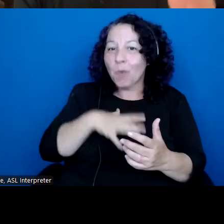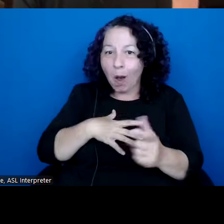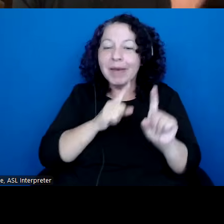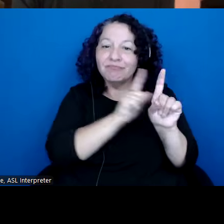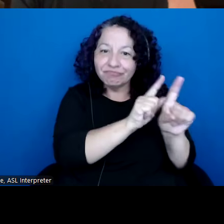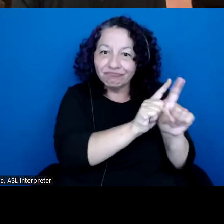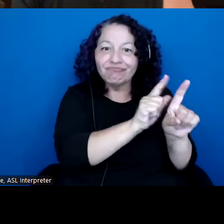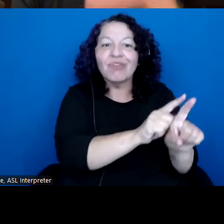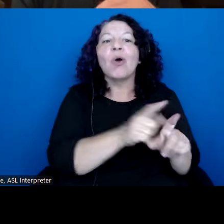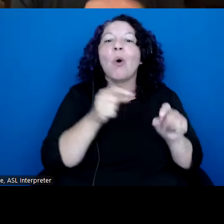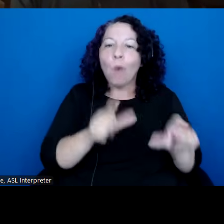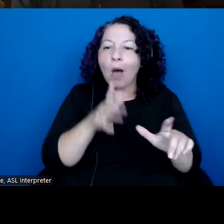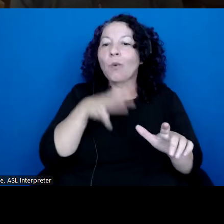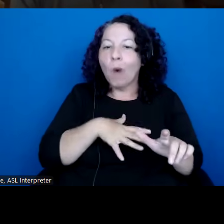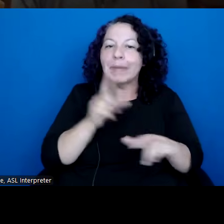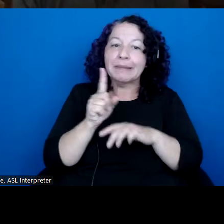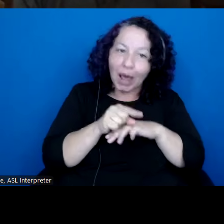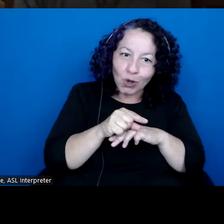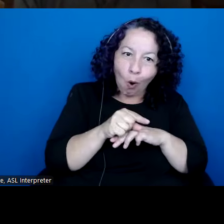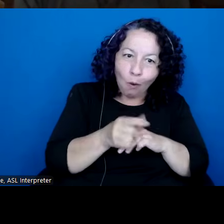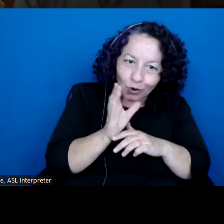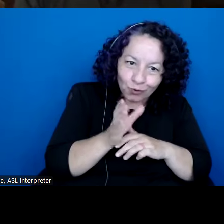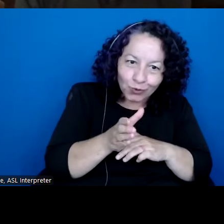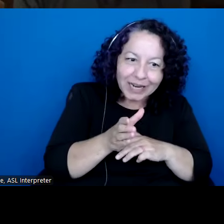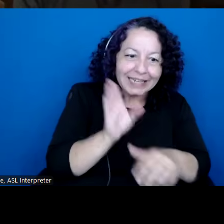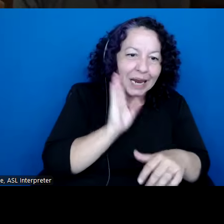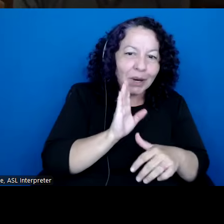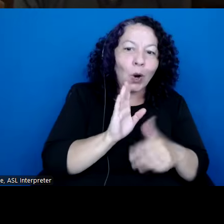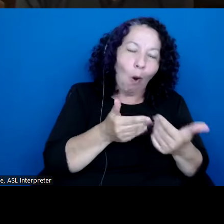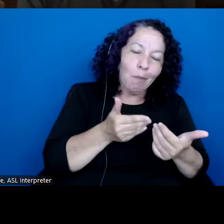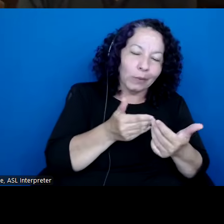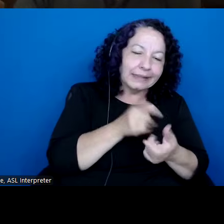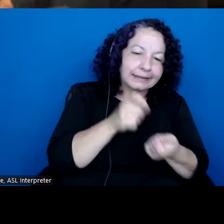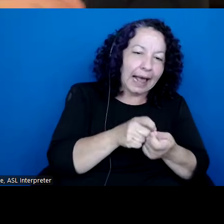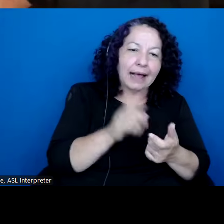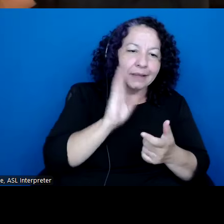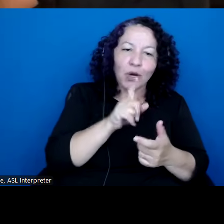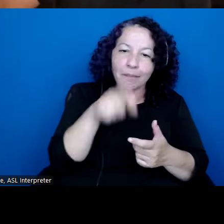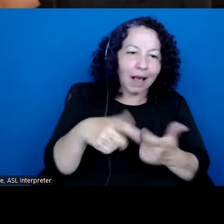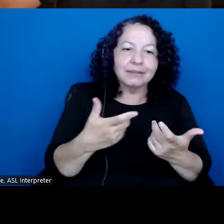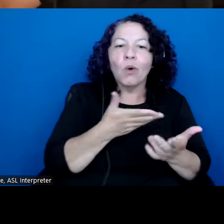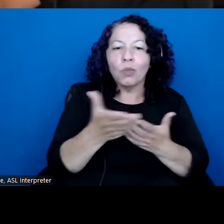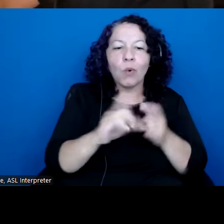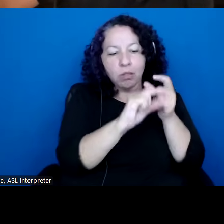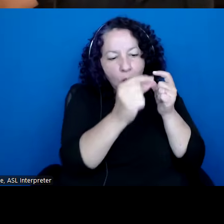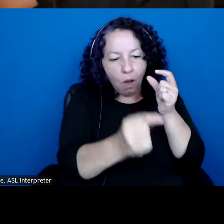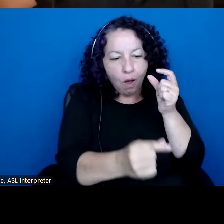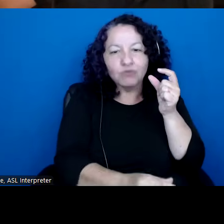the woman is bending over drinking beer, almost certainly beer from a vessel through a long straw.